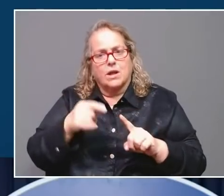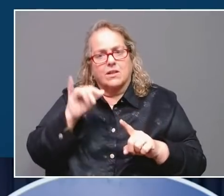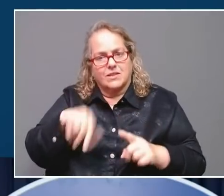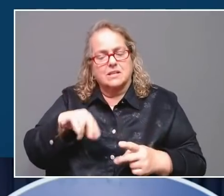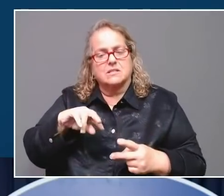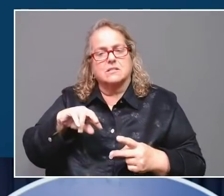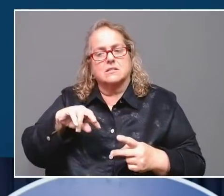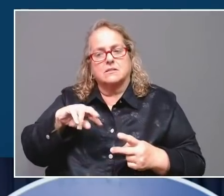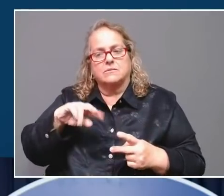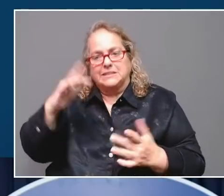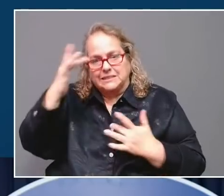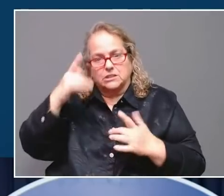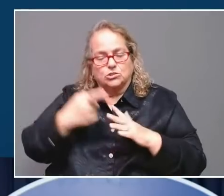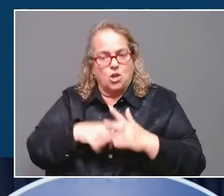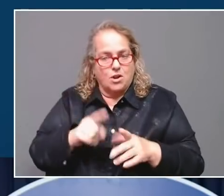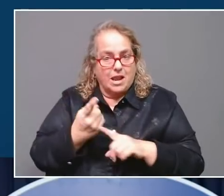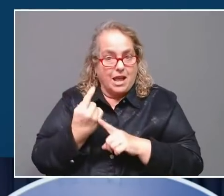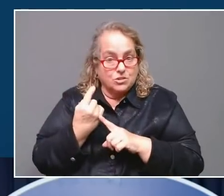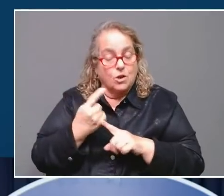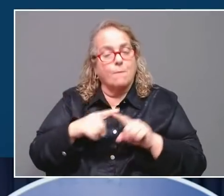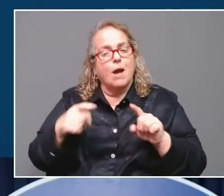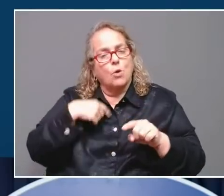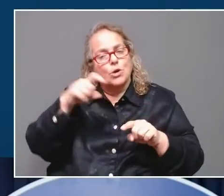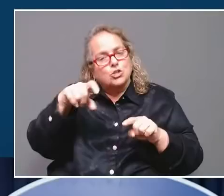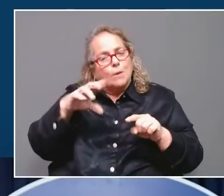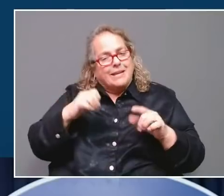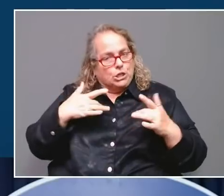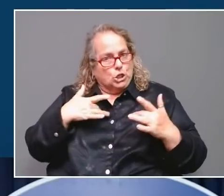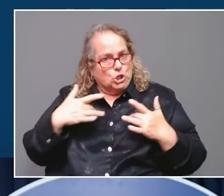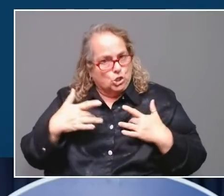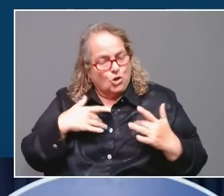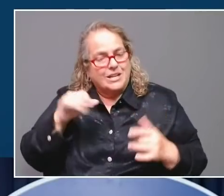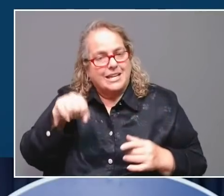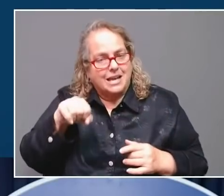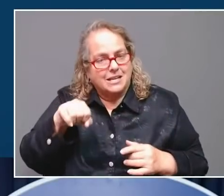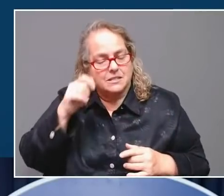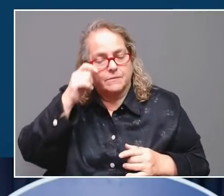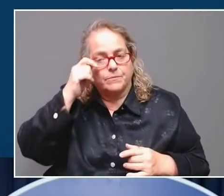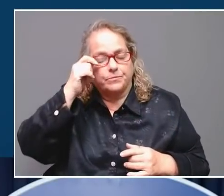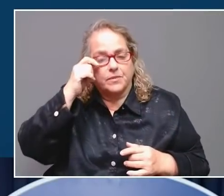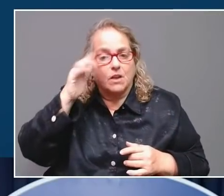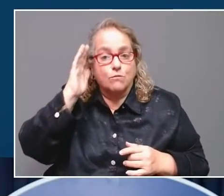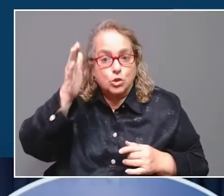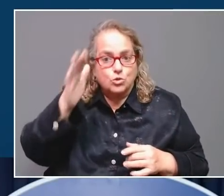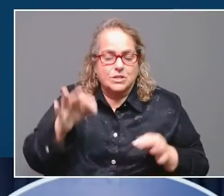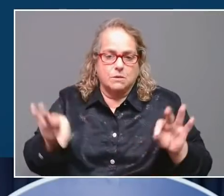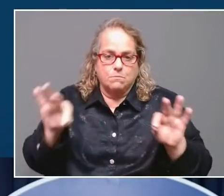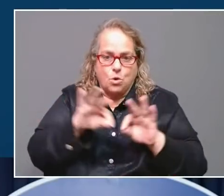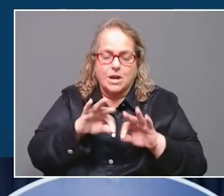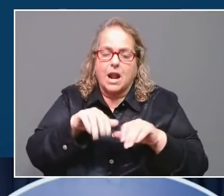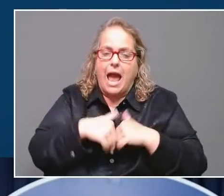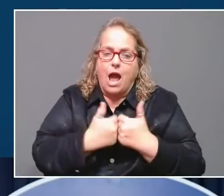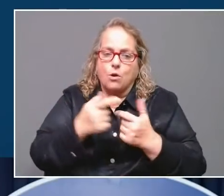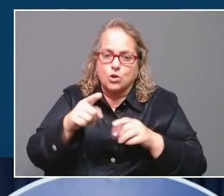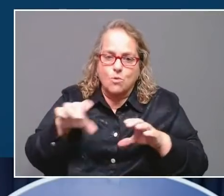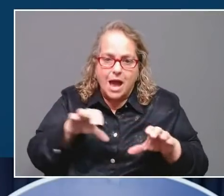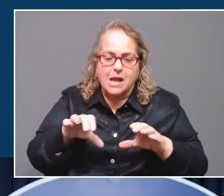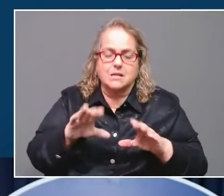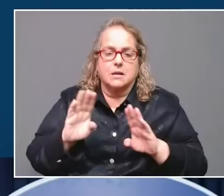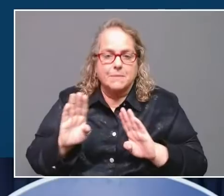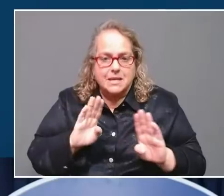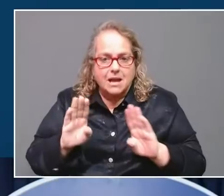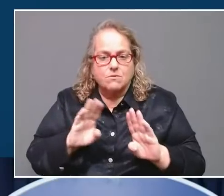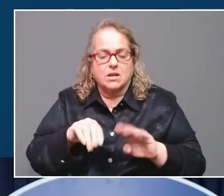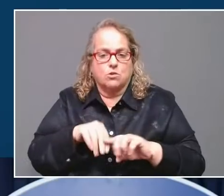and concerned because our future is not outside our control, and the way we choose to act and behave in response to this